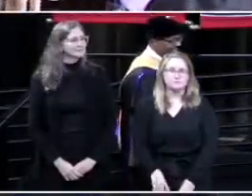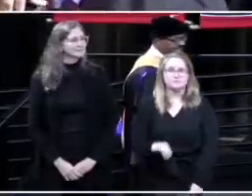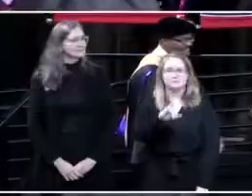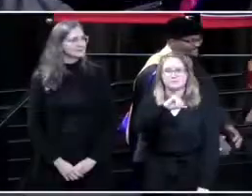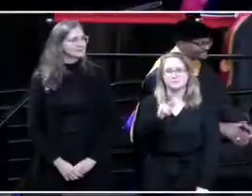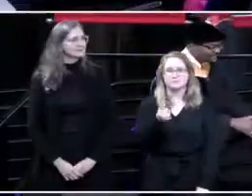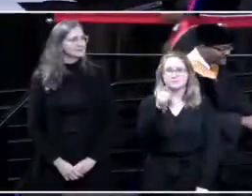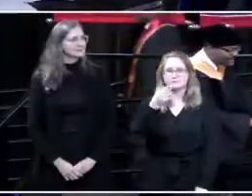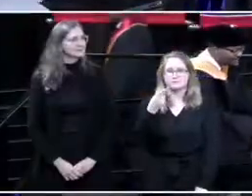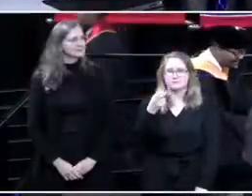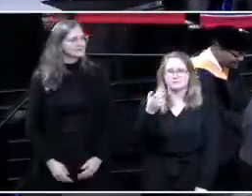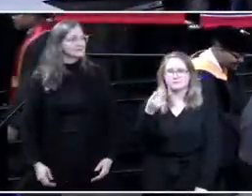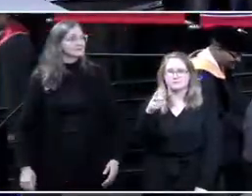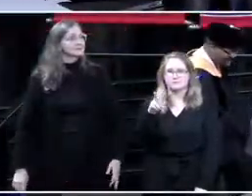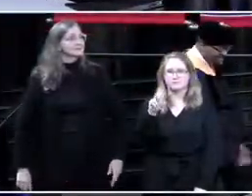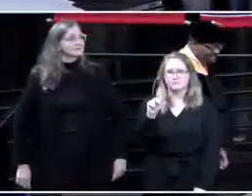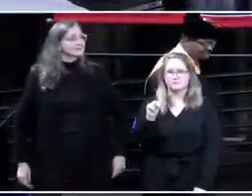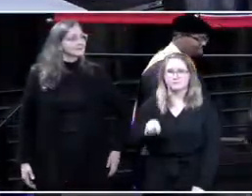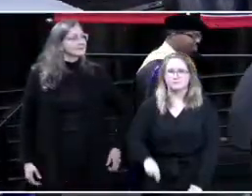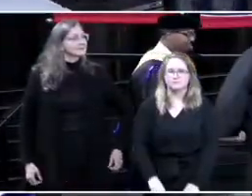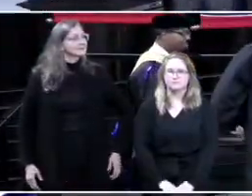Jasmine Hekavon.